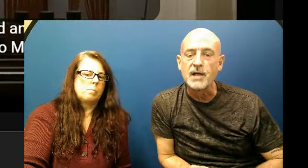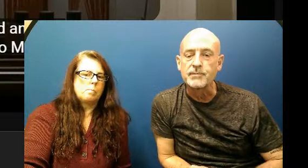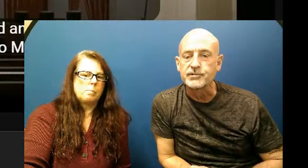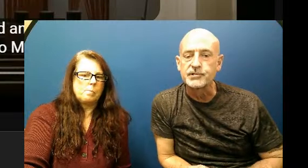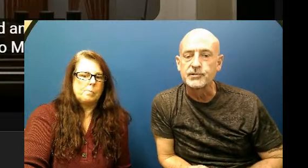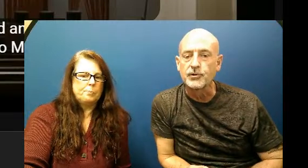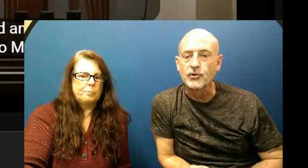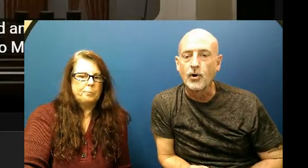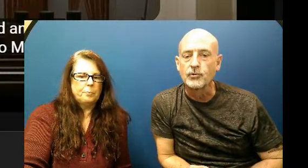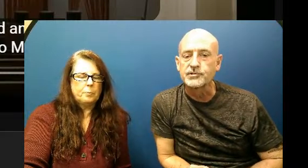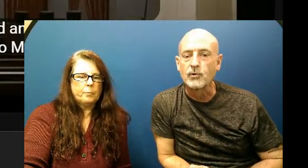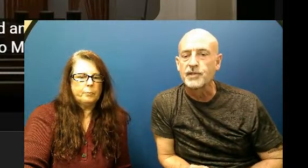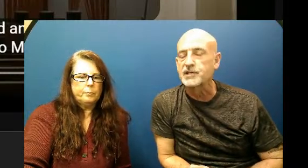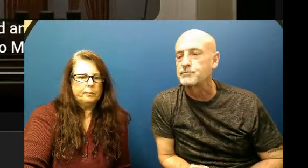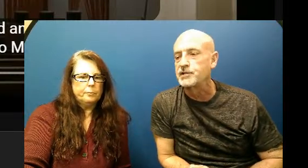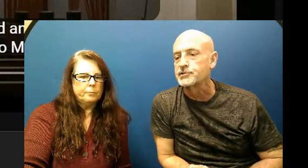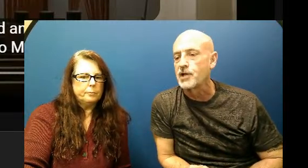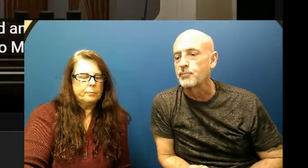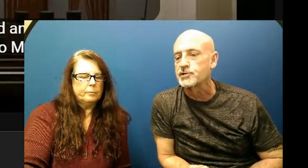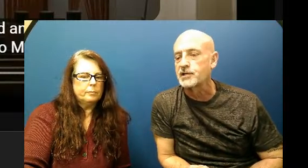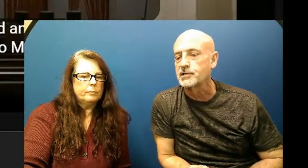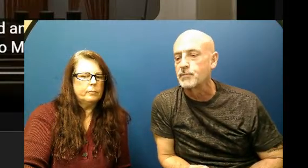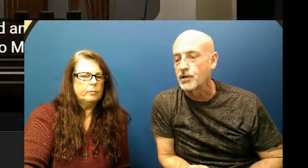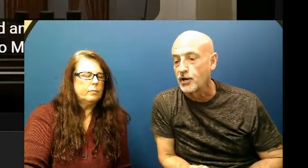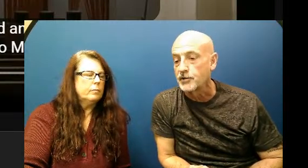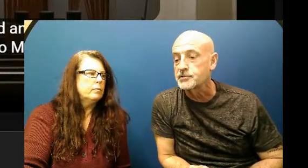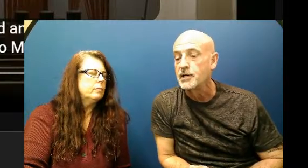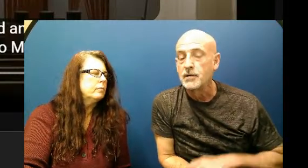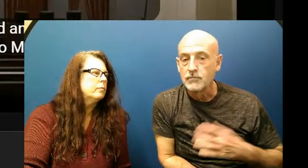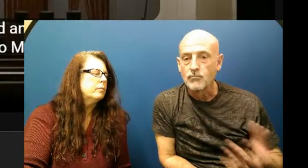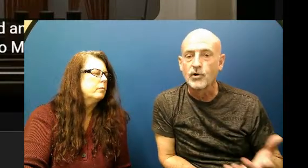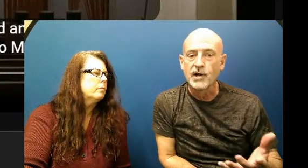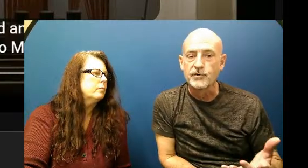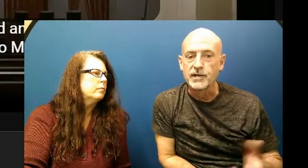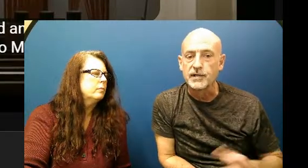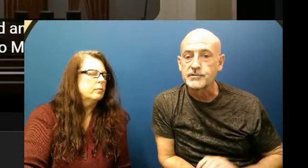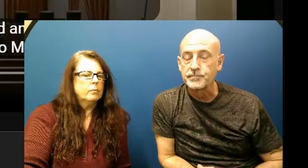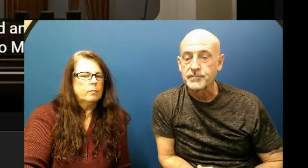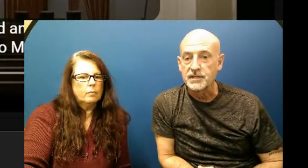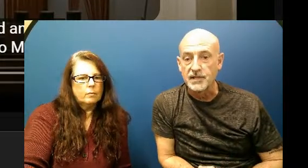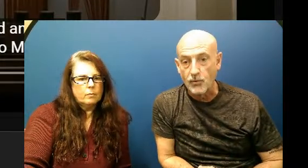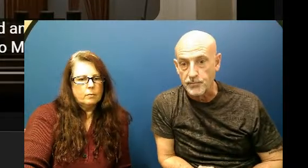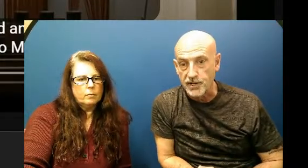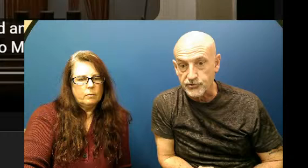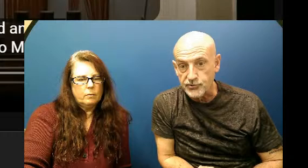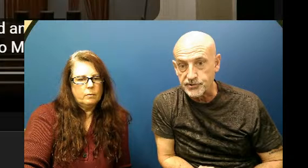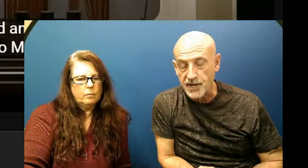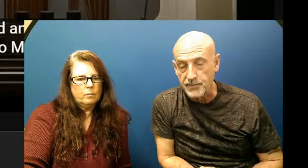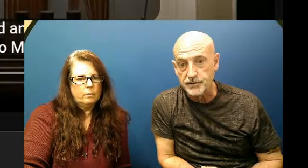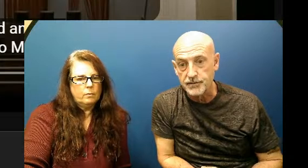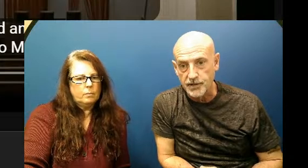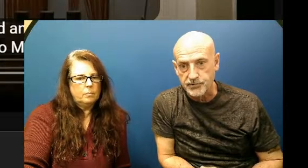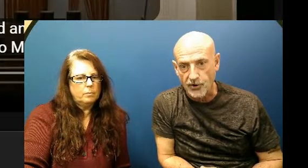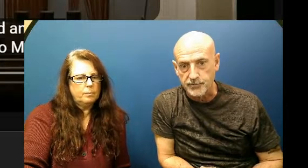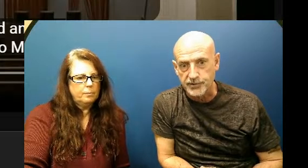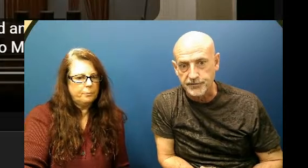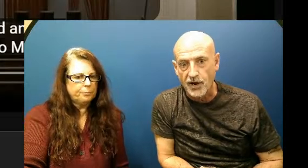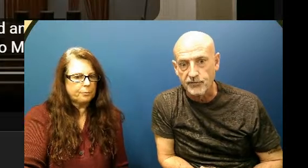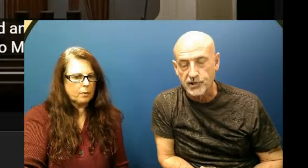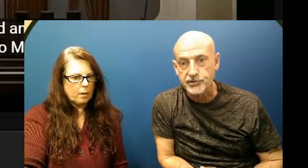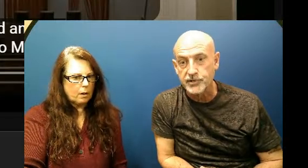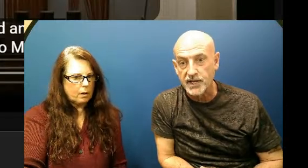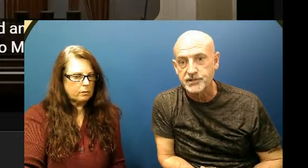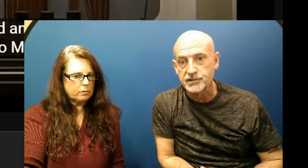into a position where the court will say, well, that speech is not protected because whatever it is. Now, that would be a true statement in terms